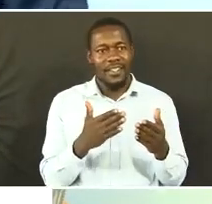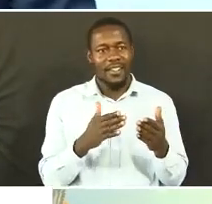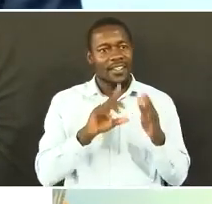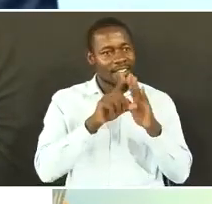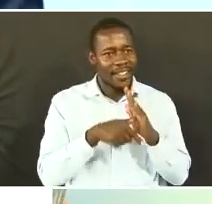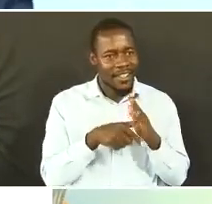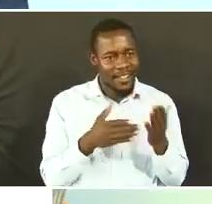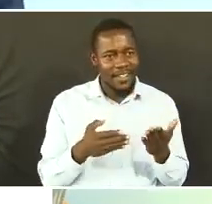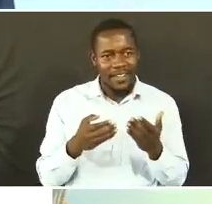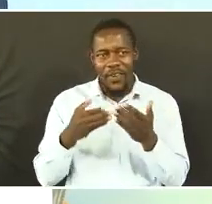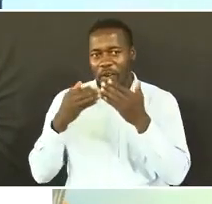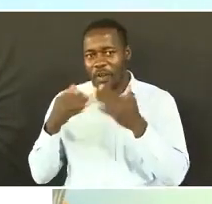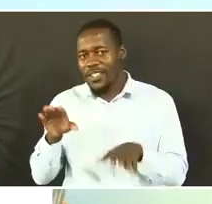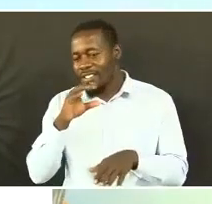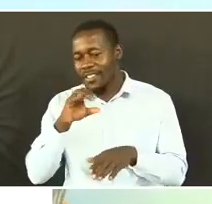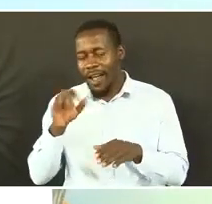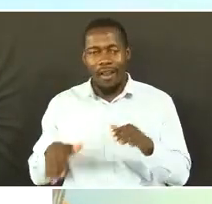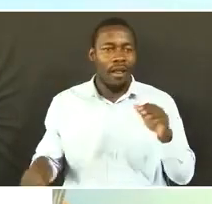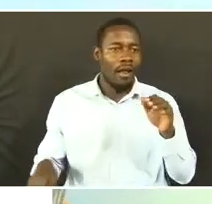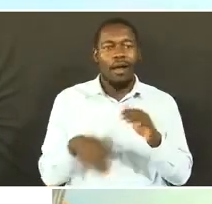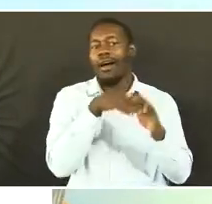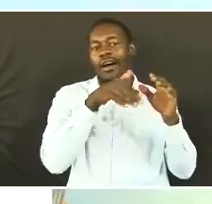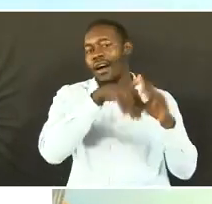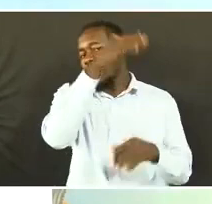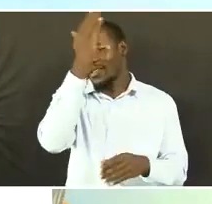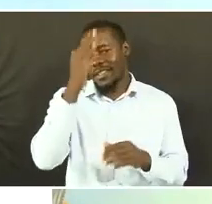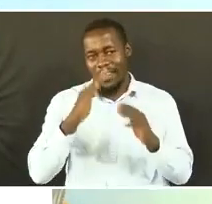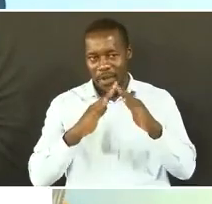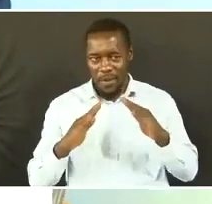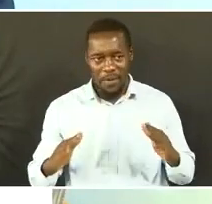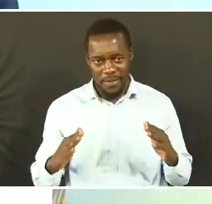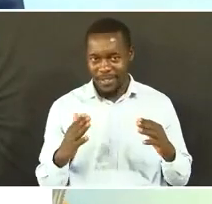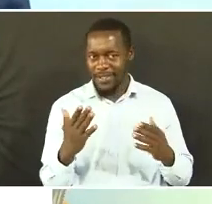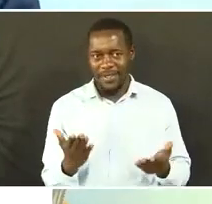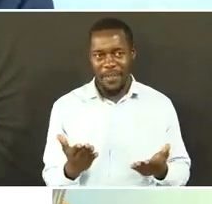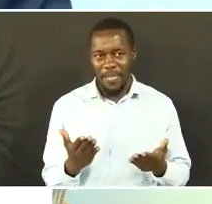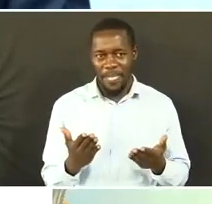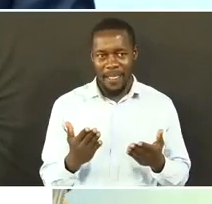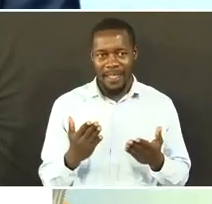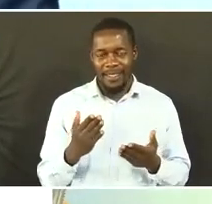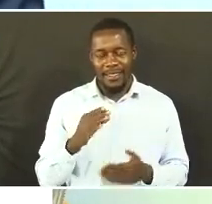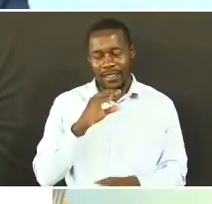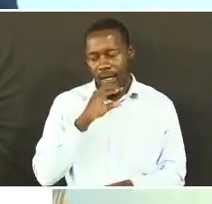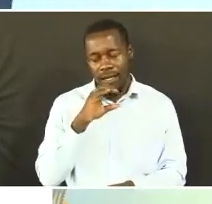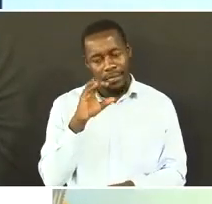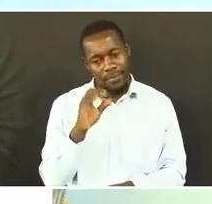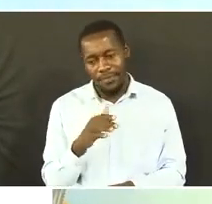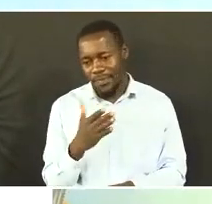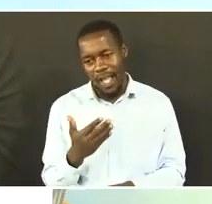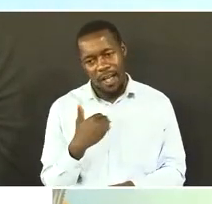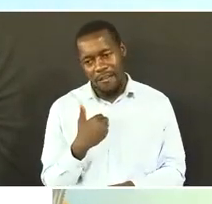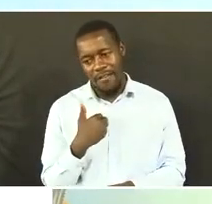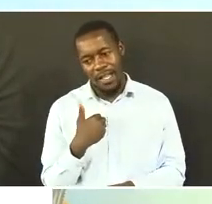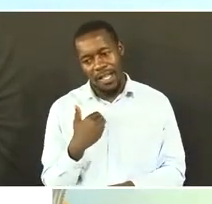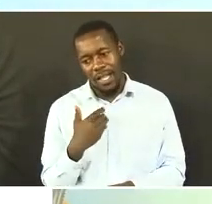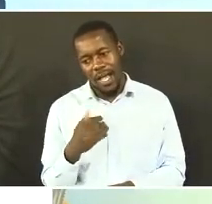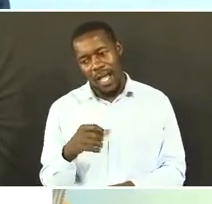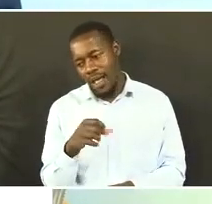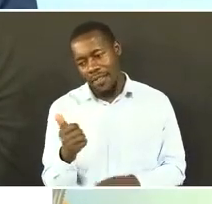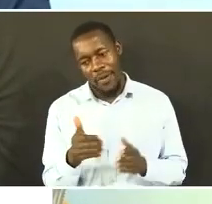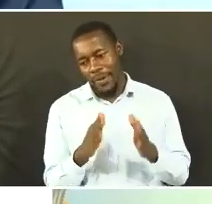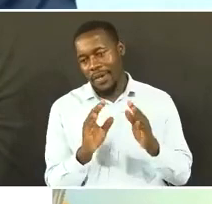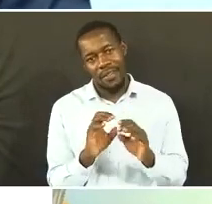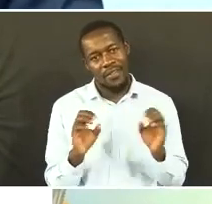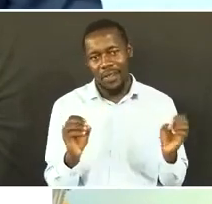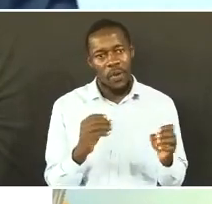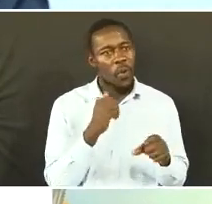Sean. His visa expired in Colombia, and son now had to leave, dodging the authorities. He had